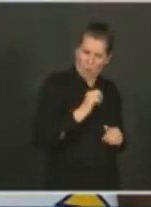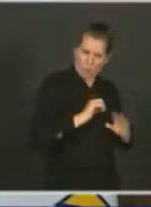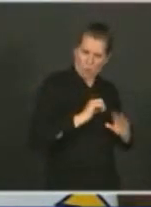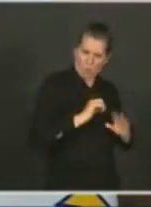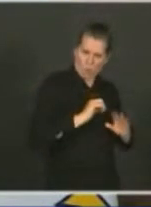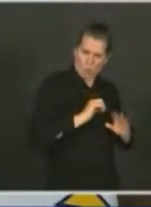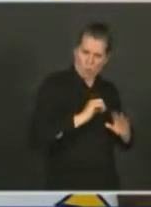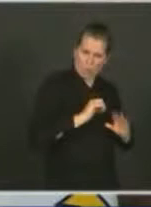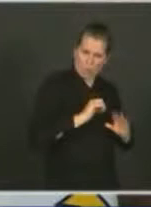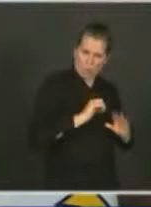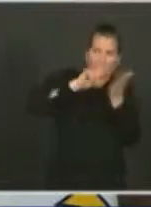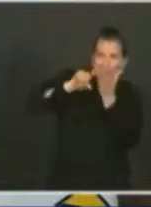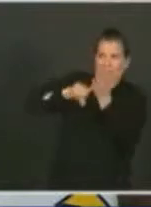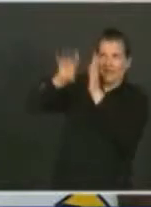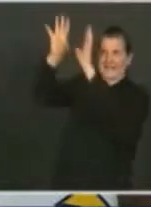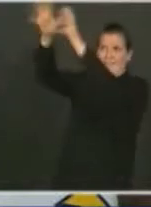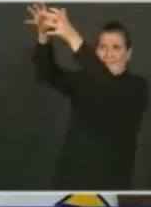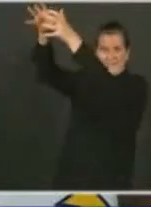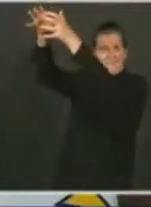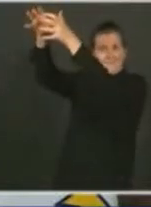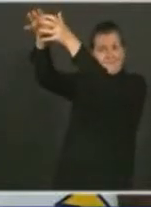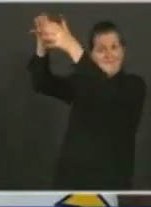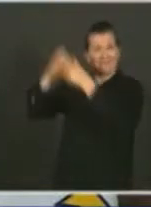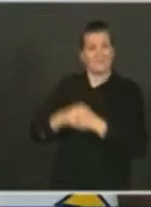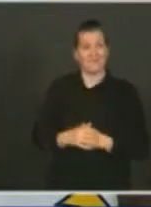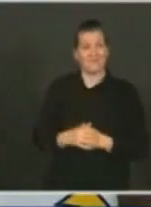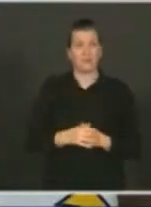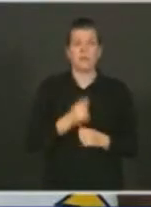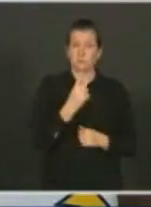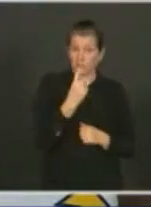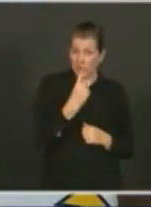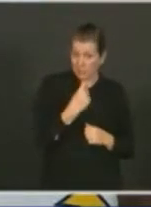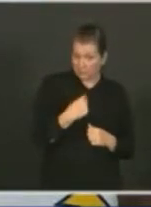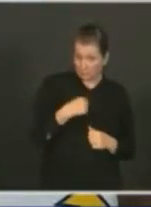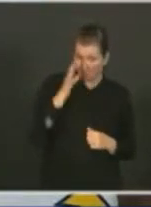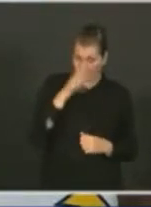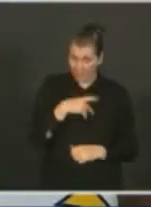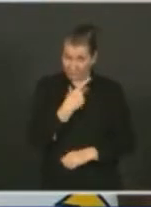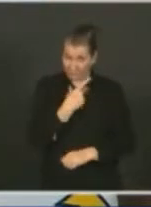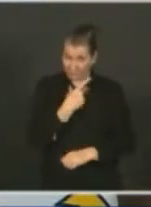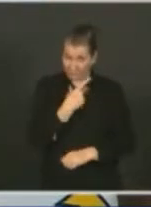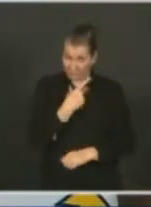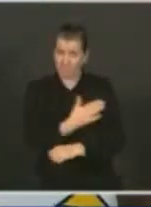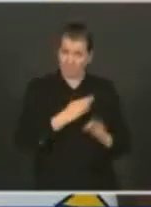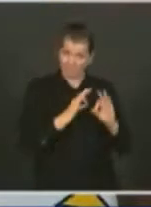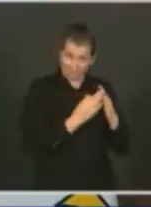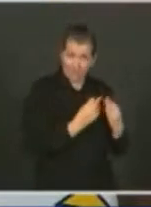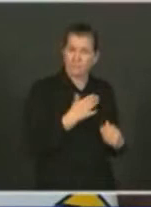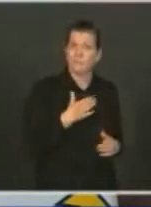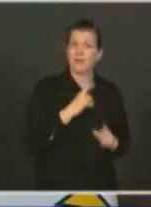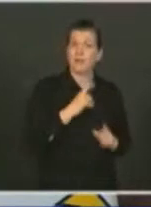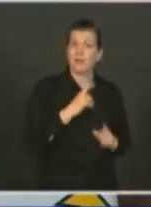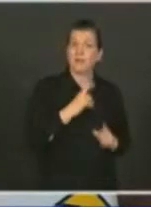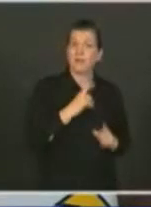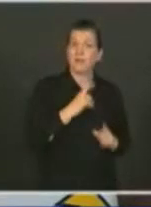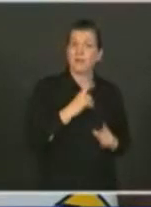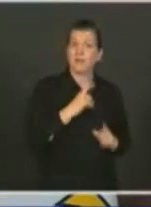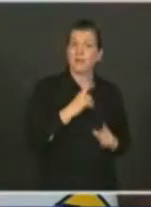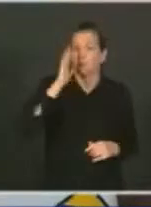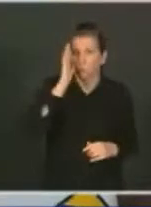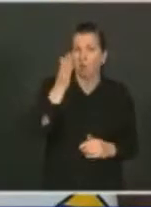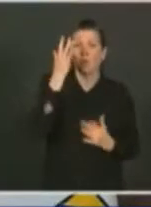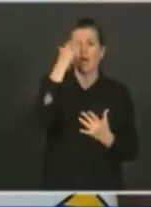would get the vaccine and I say yes, it's because I have confidence in the transparency of the process, in the process